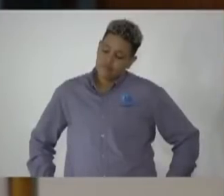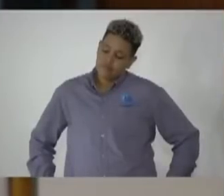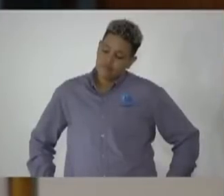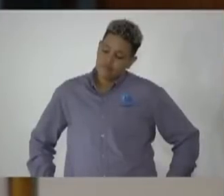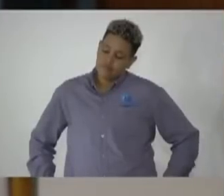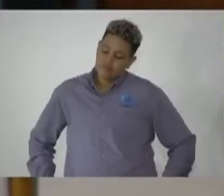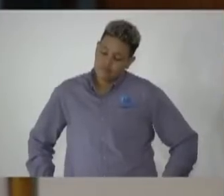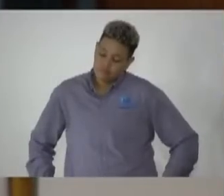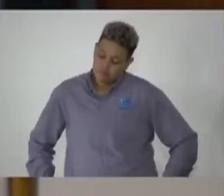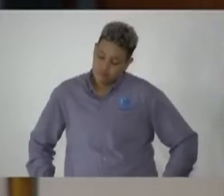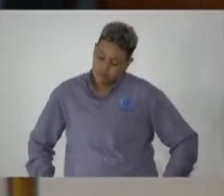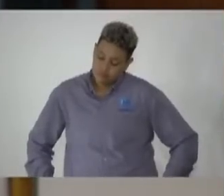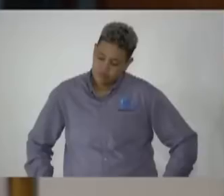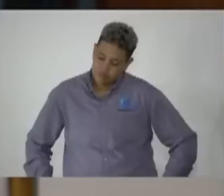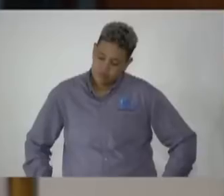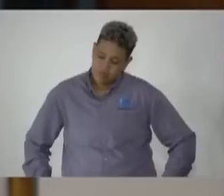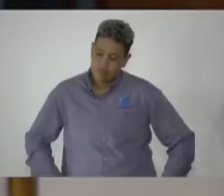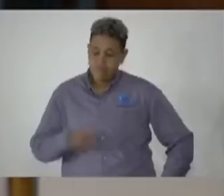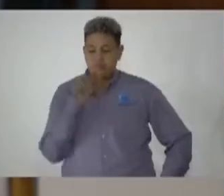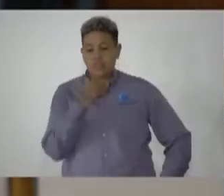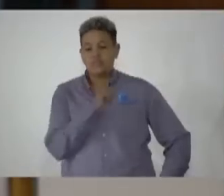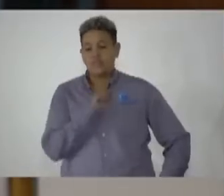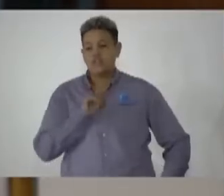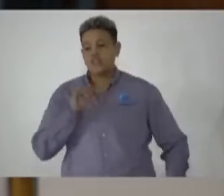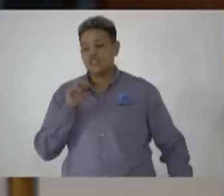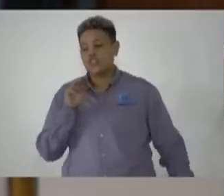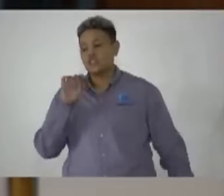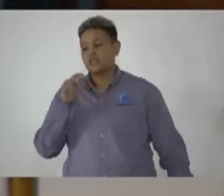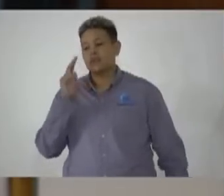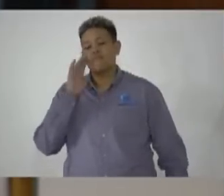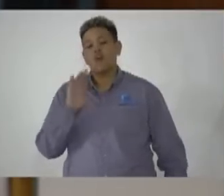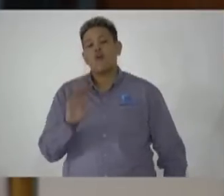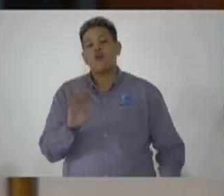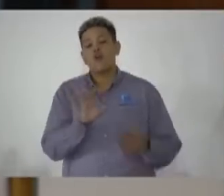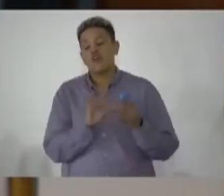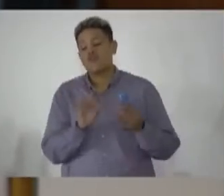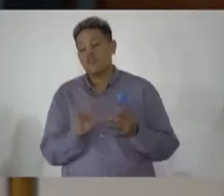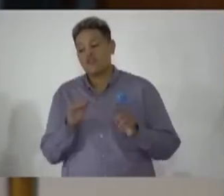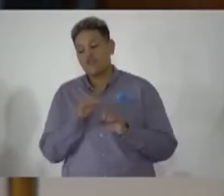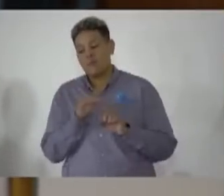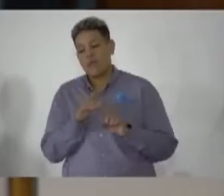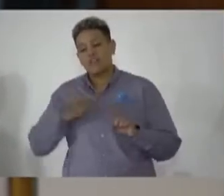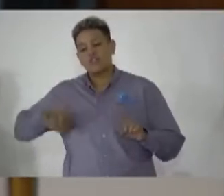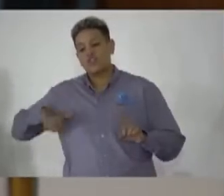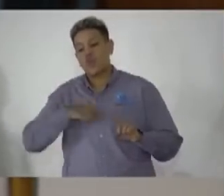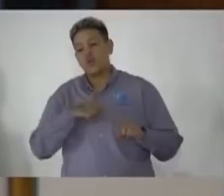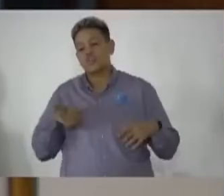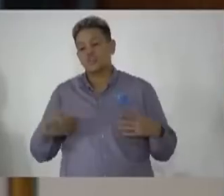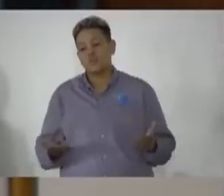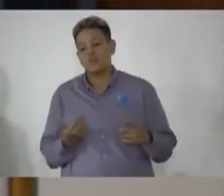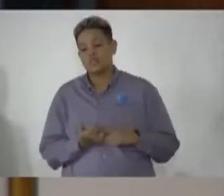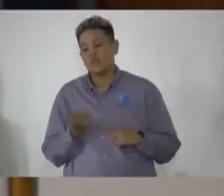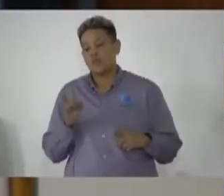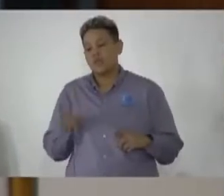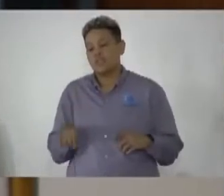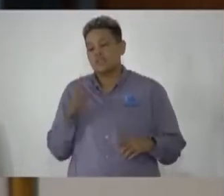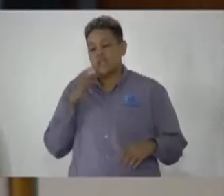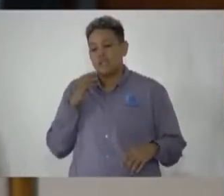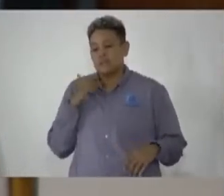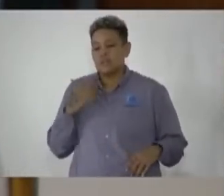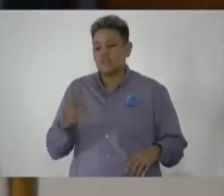I thank Senator Johnson-Smith for her reminder to us of where this